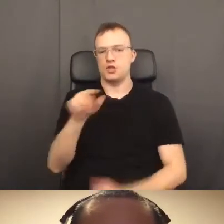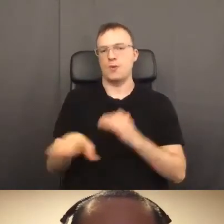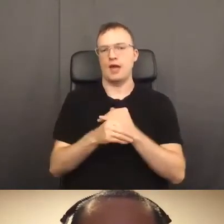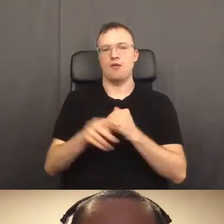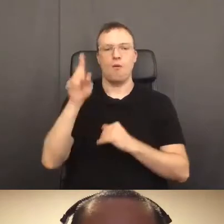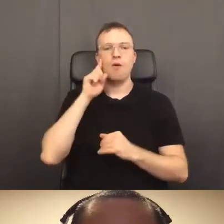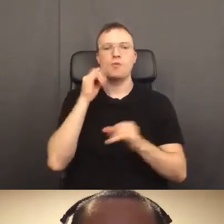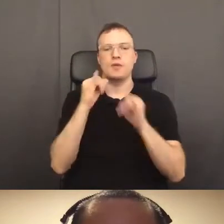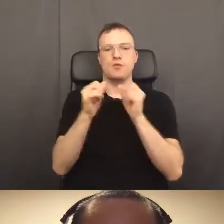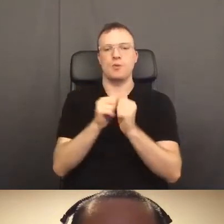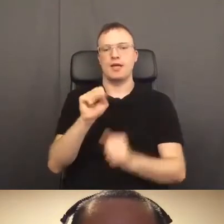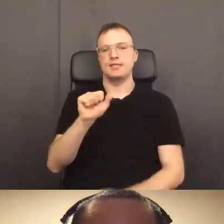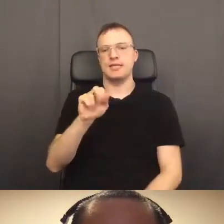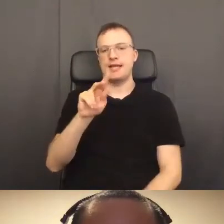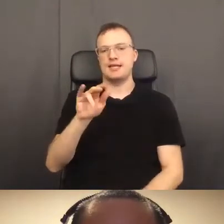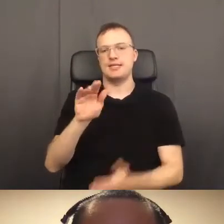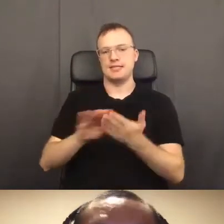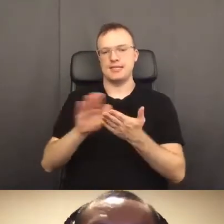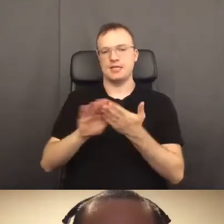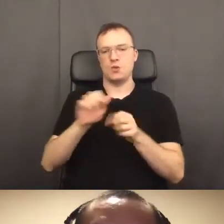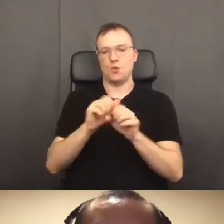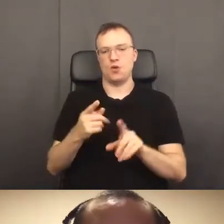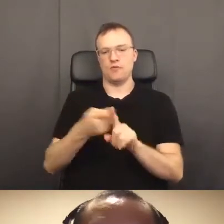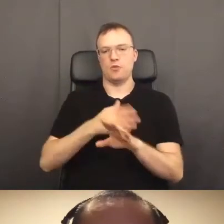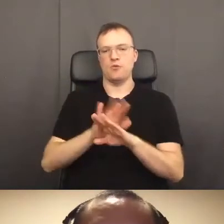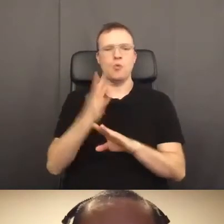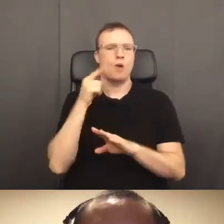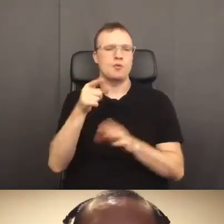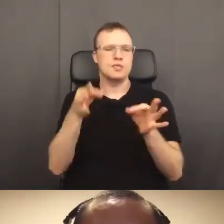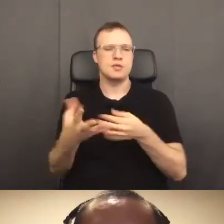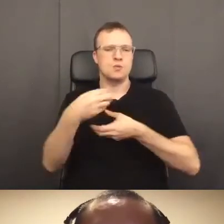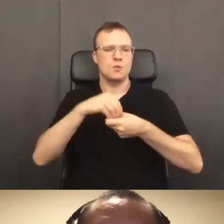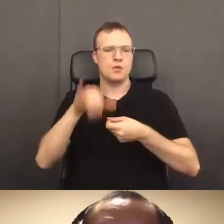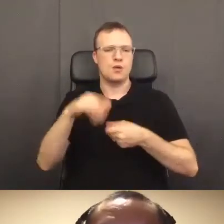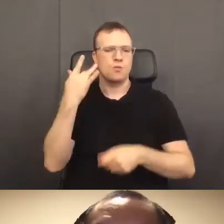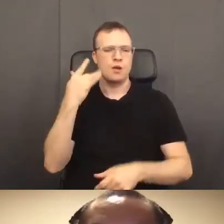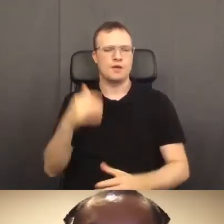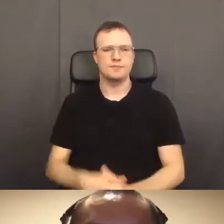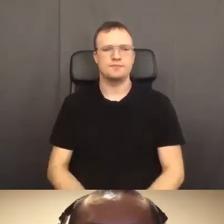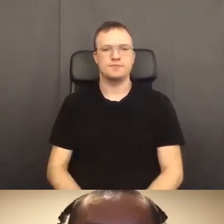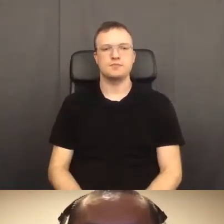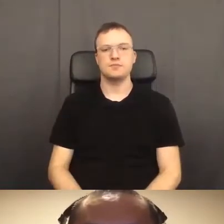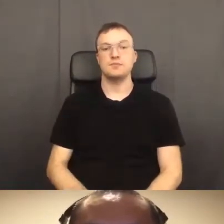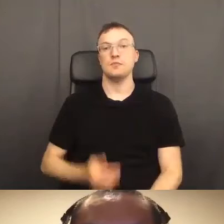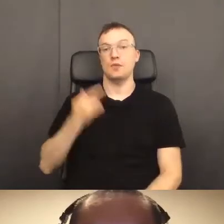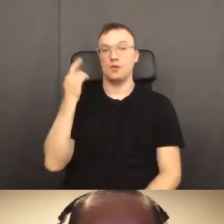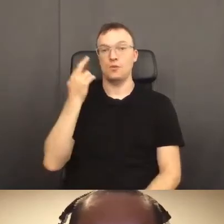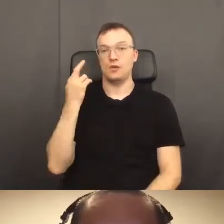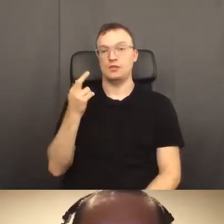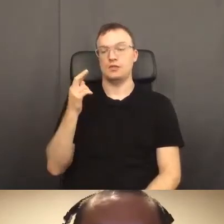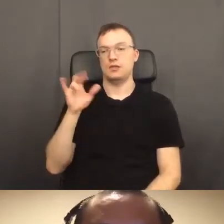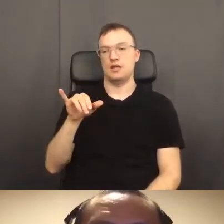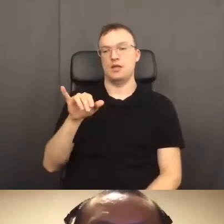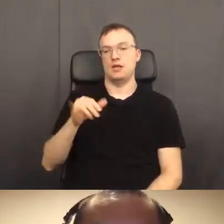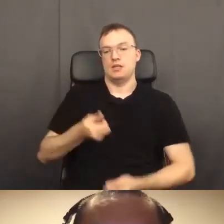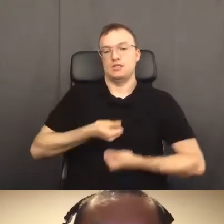with the sanitary worker from the prison in the film. Why did you decide to include that? Oh, because the testimony